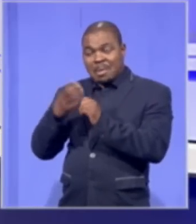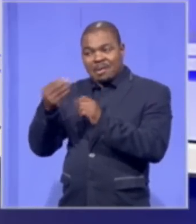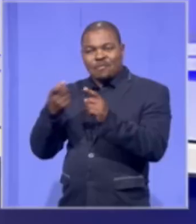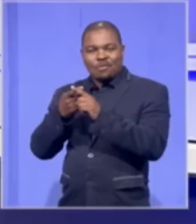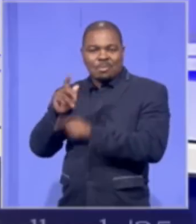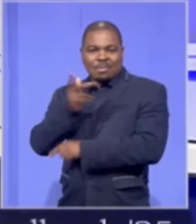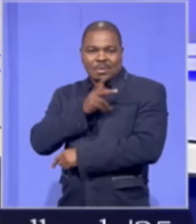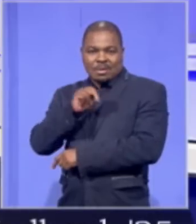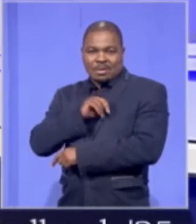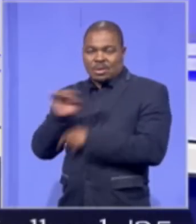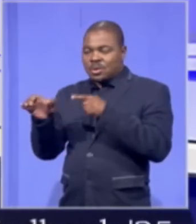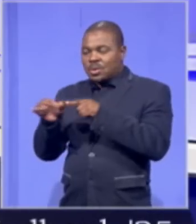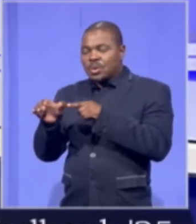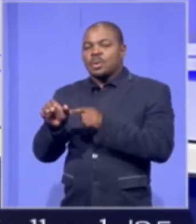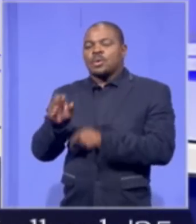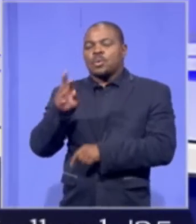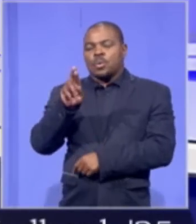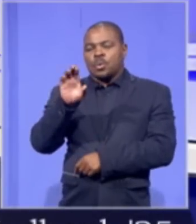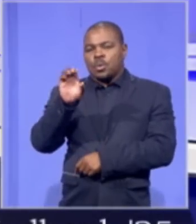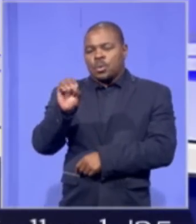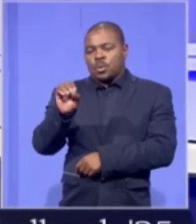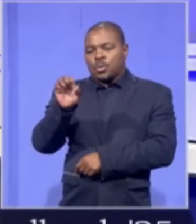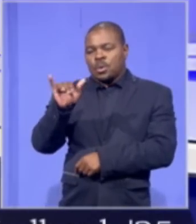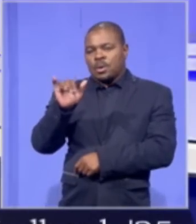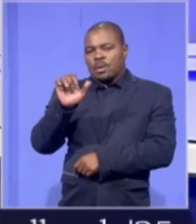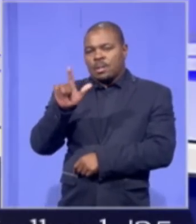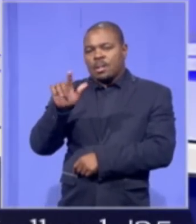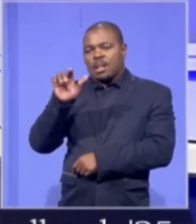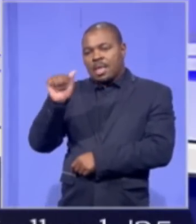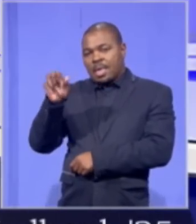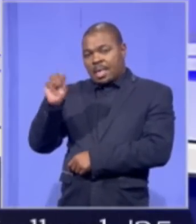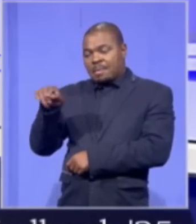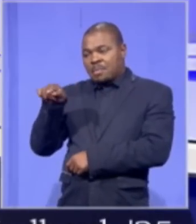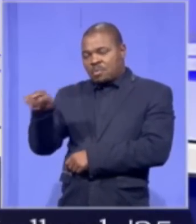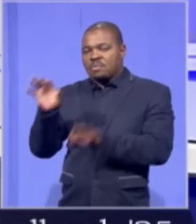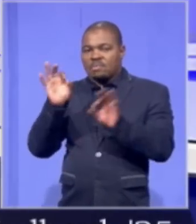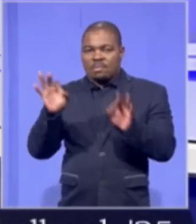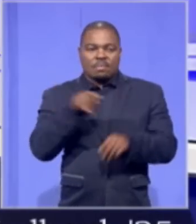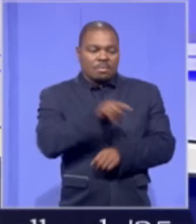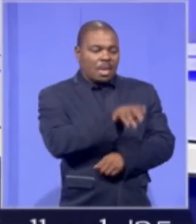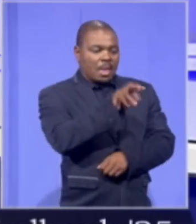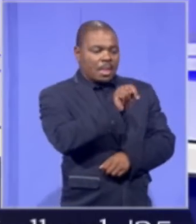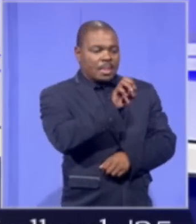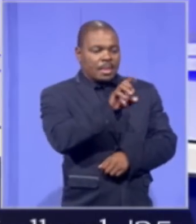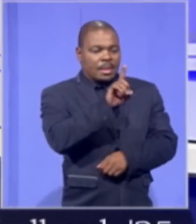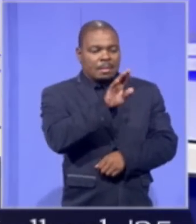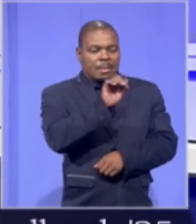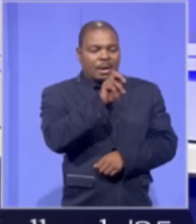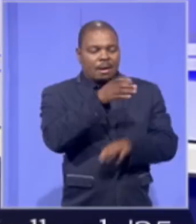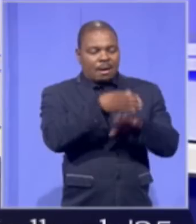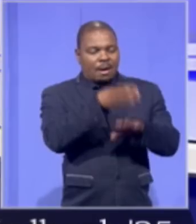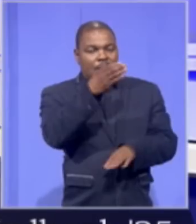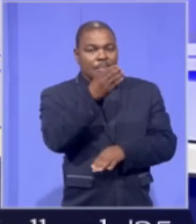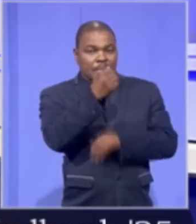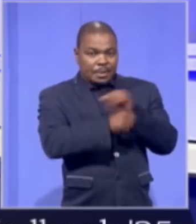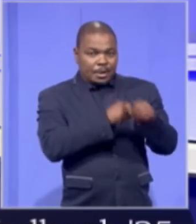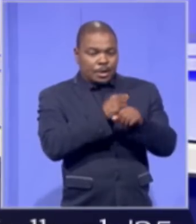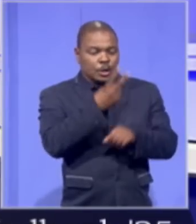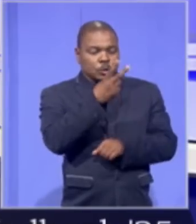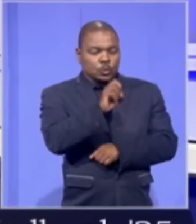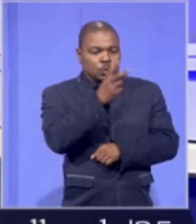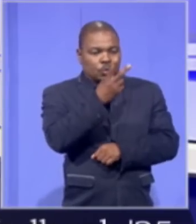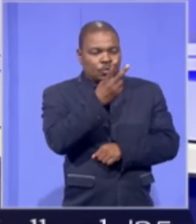ka KwaZulu-Natal Royal AM. Sehlopha seo se ntšhitšwe semmušo phadišanong ya sebjana sa Nedbank